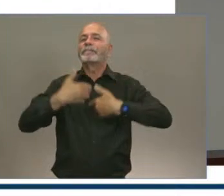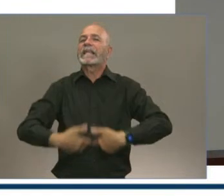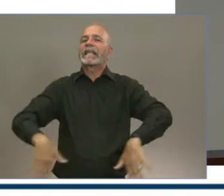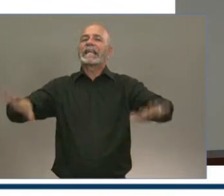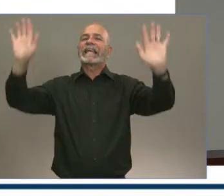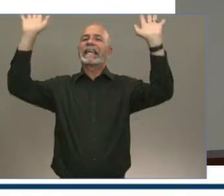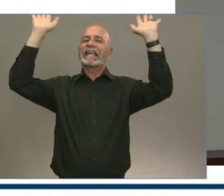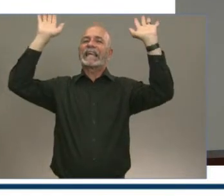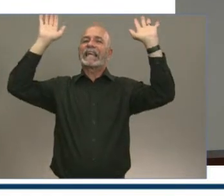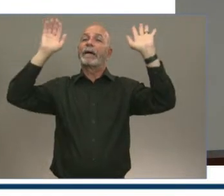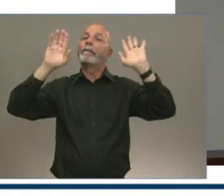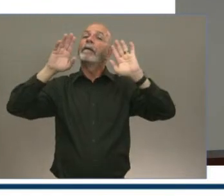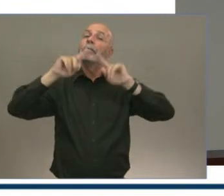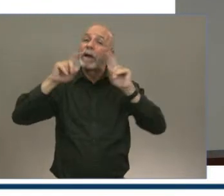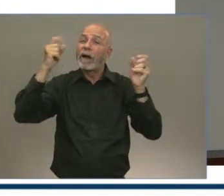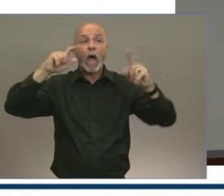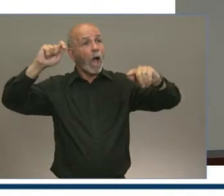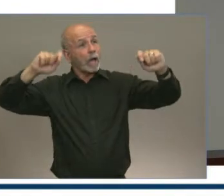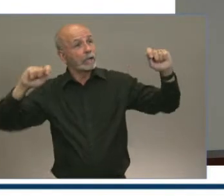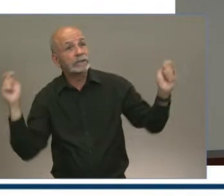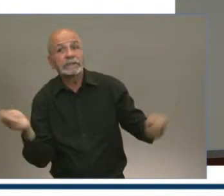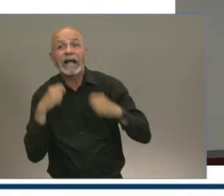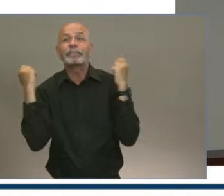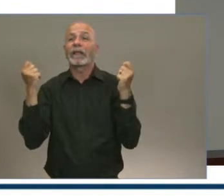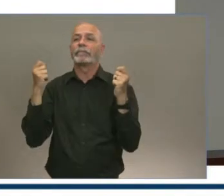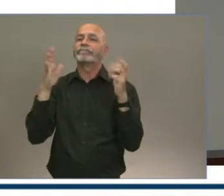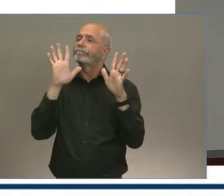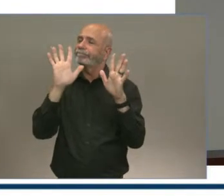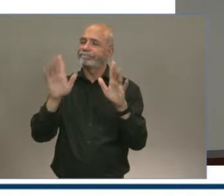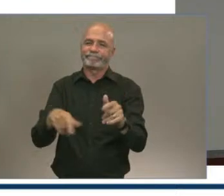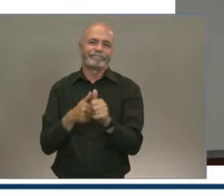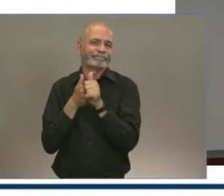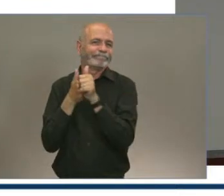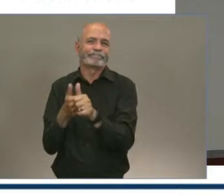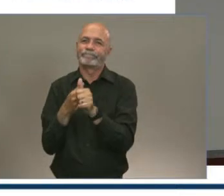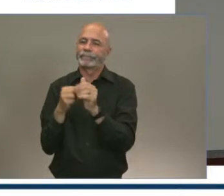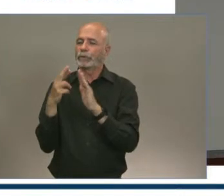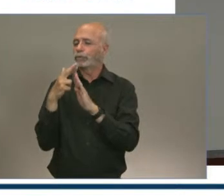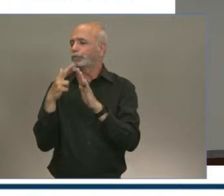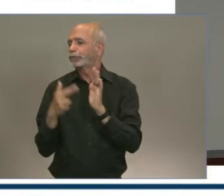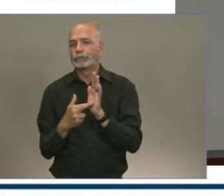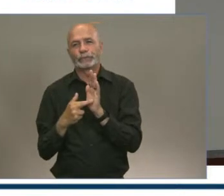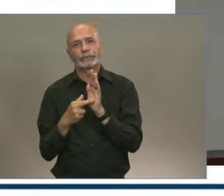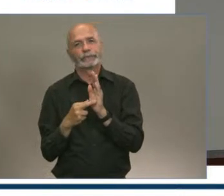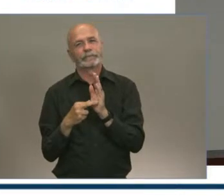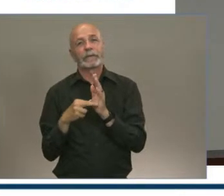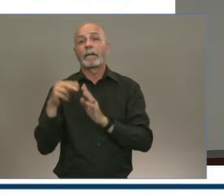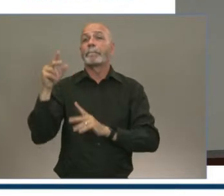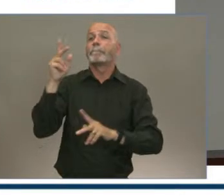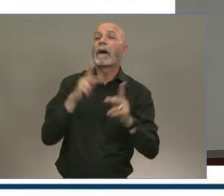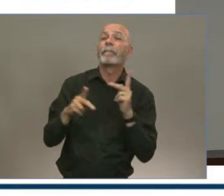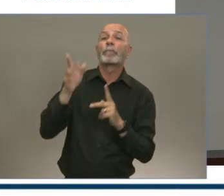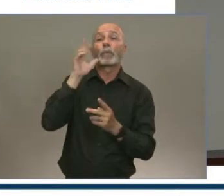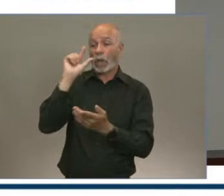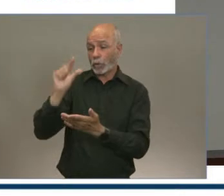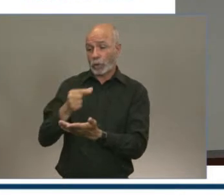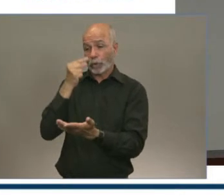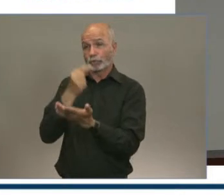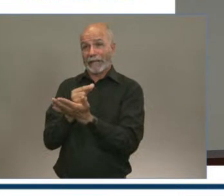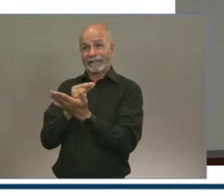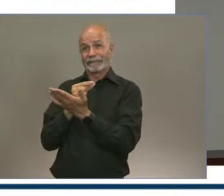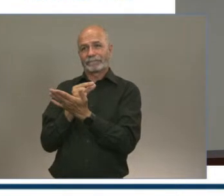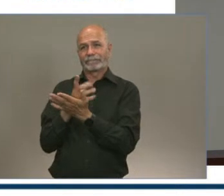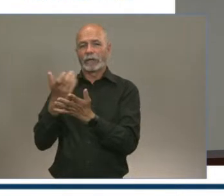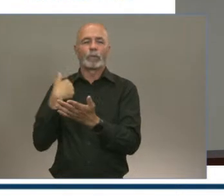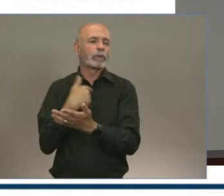And the ceremonies will follow reopening protocols. And to the graduates, let me offer you a hearty congratulations.